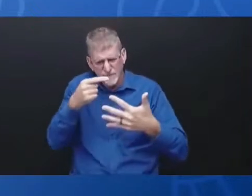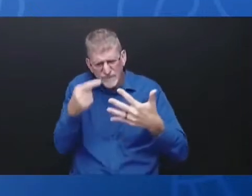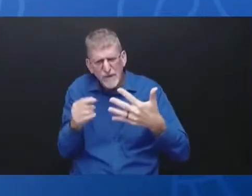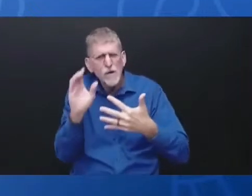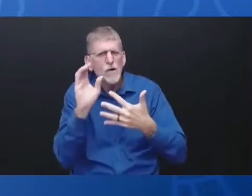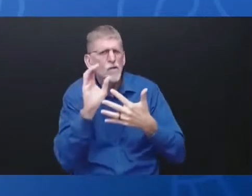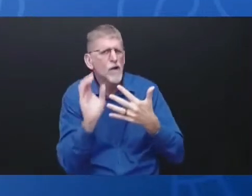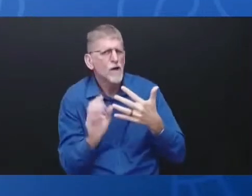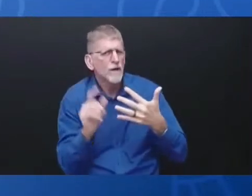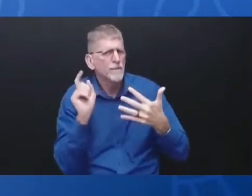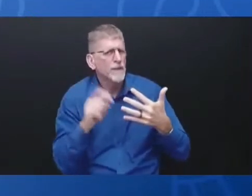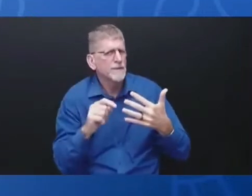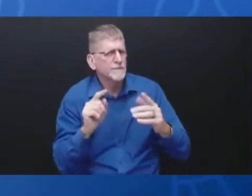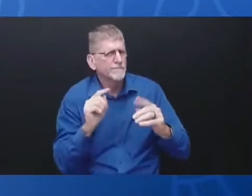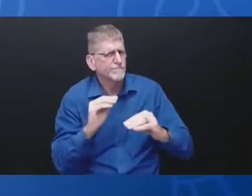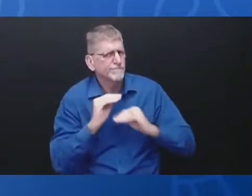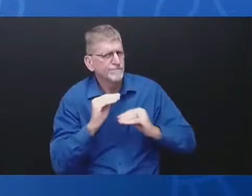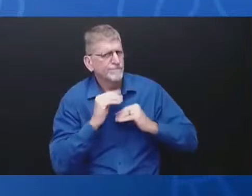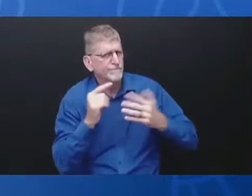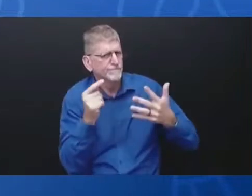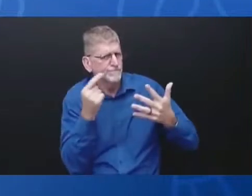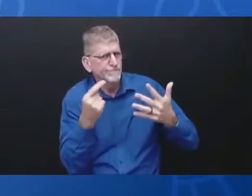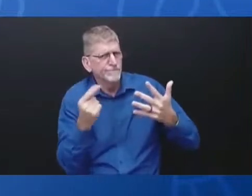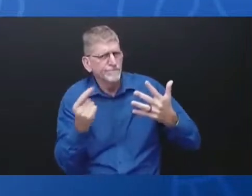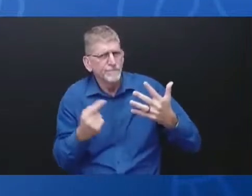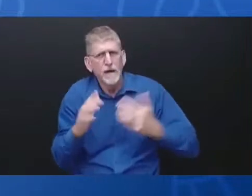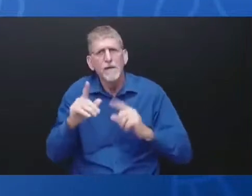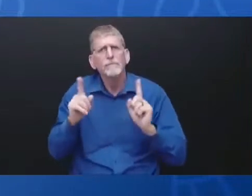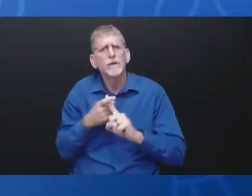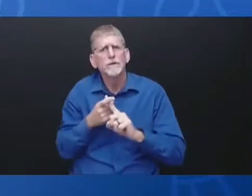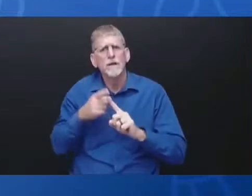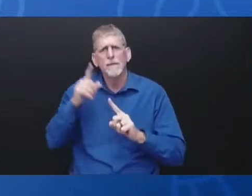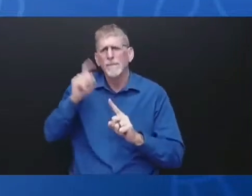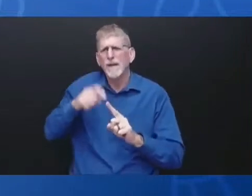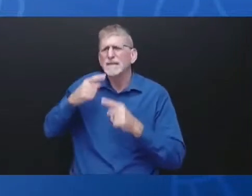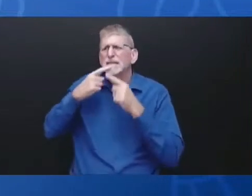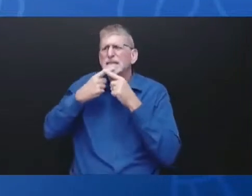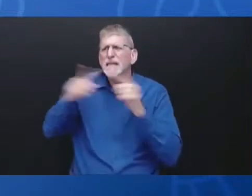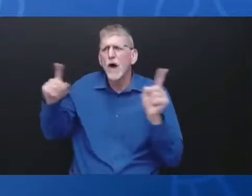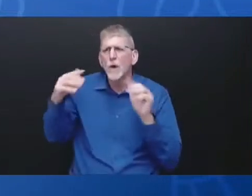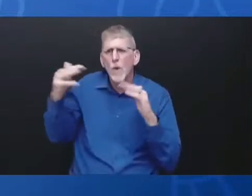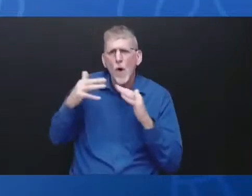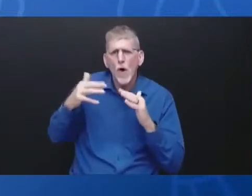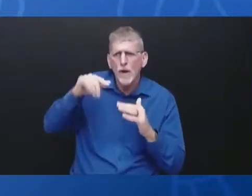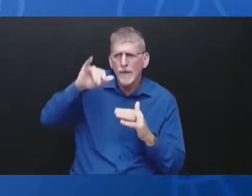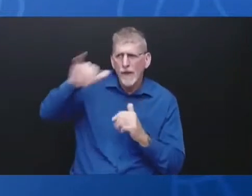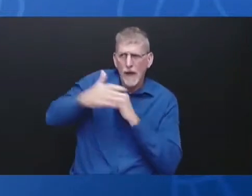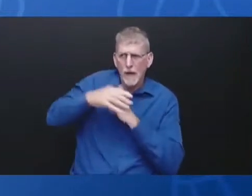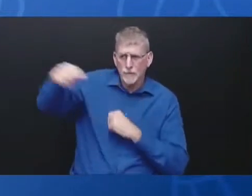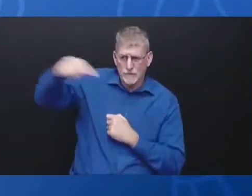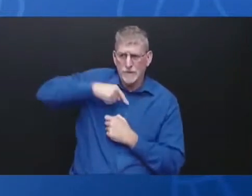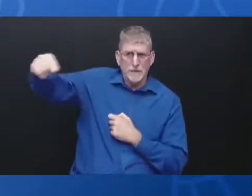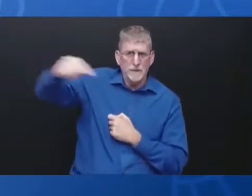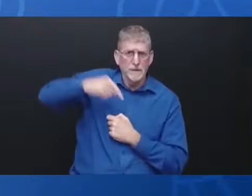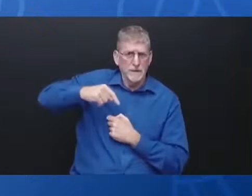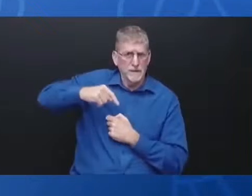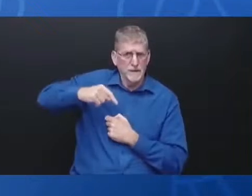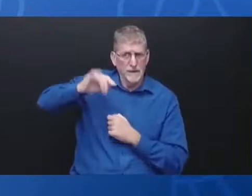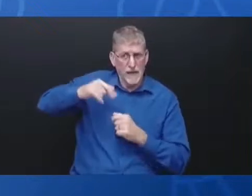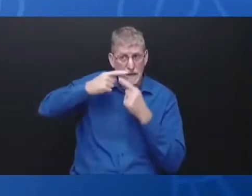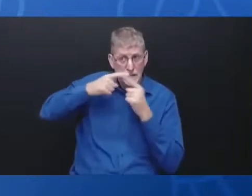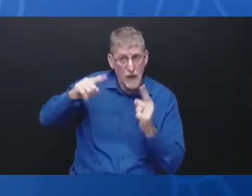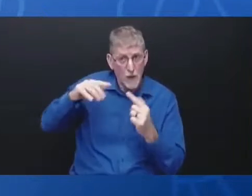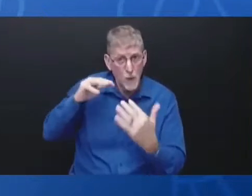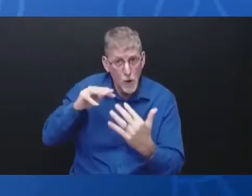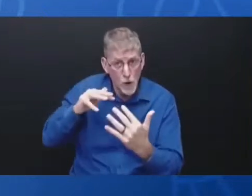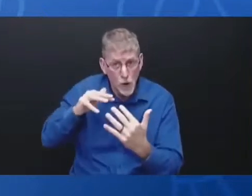being a declaration of war with the country in which this force is from, or that the invasion or incursion, or however you